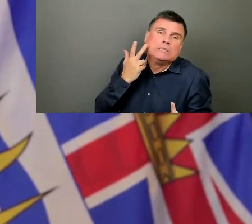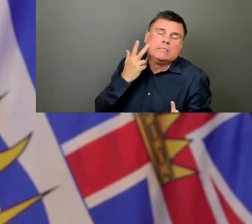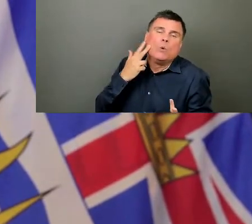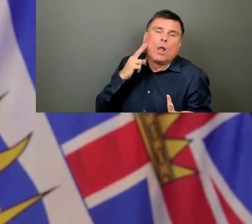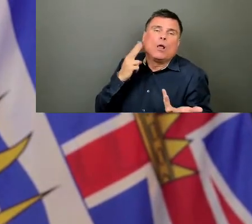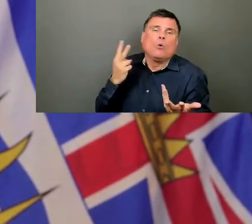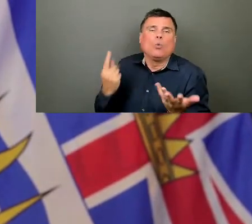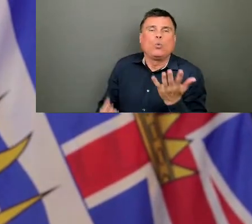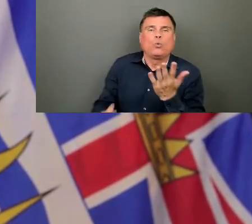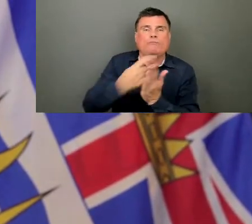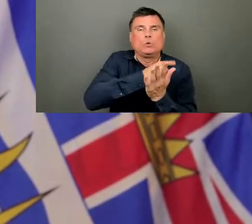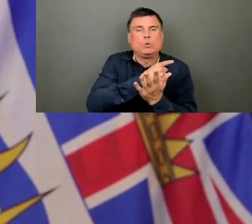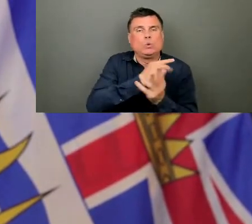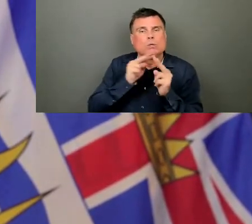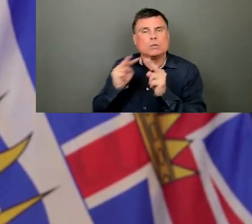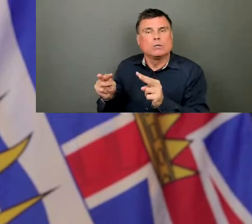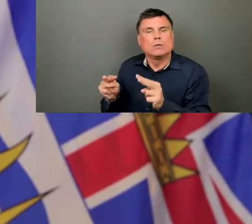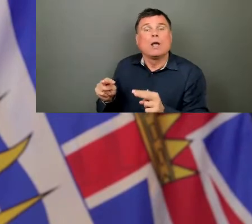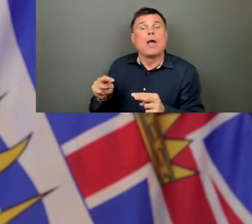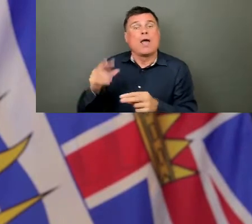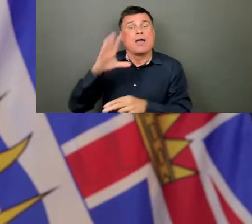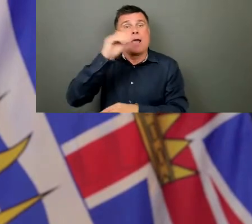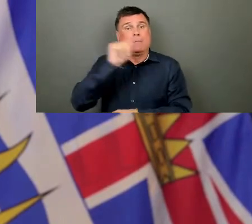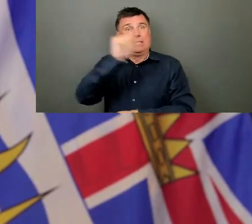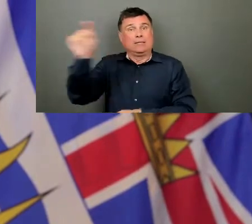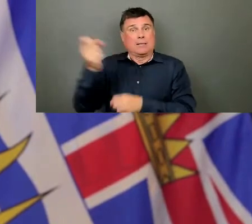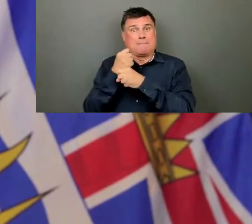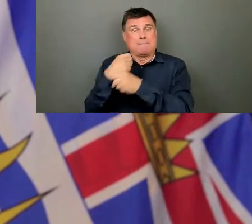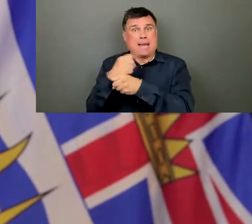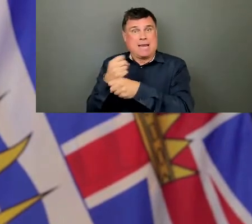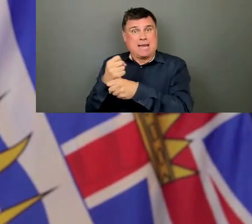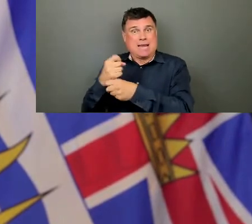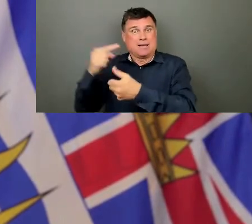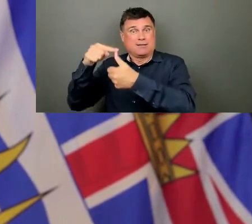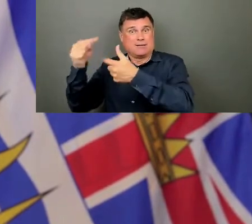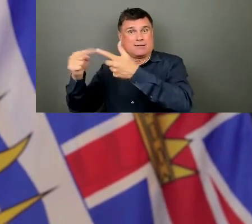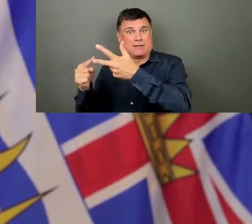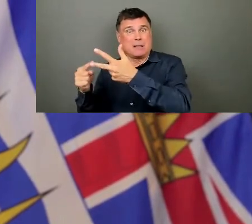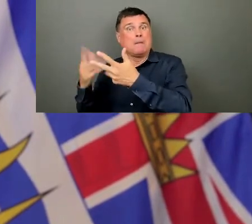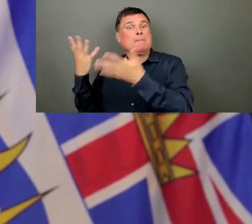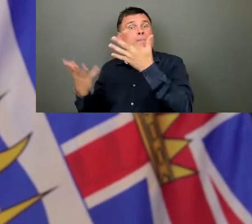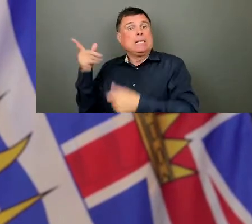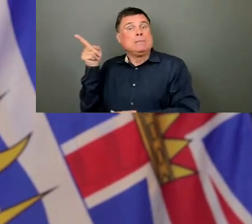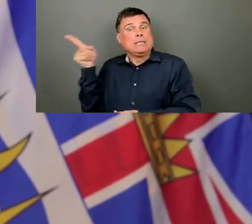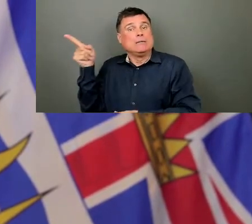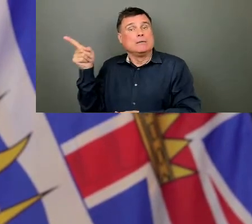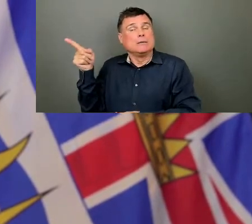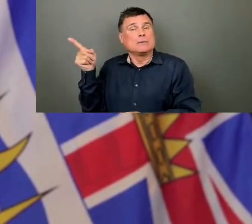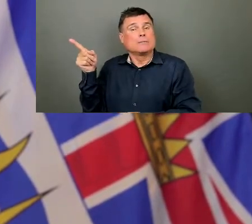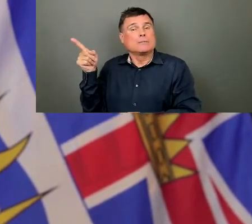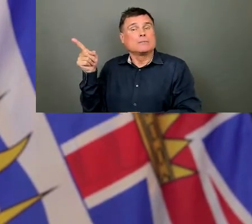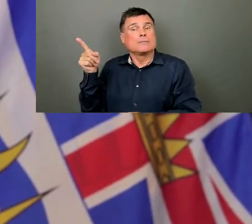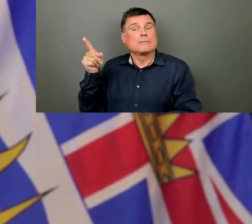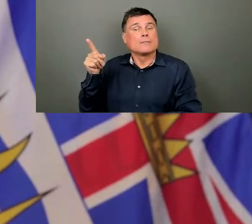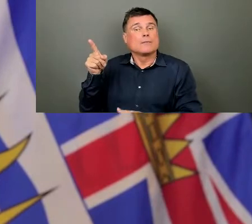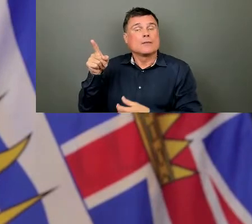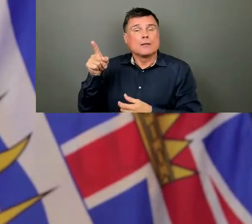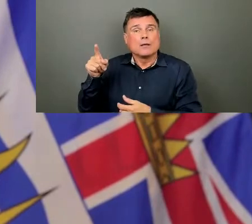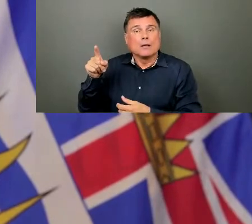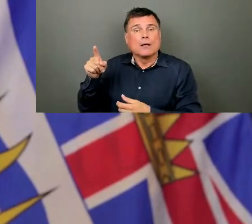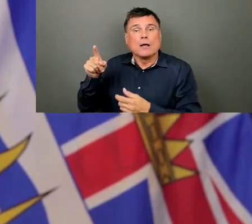vaccines, to more closely match what we're seeing in terms of circulating strains. So this would be similar to what we do